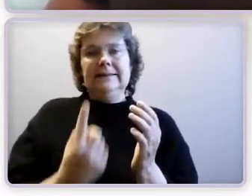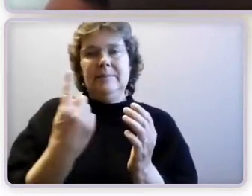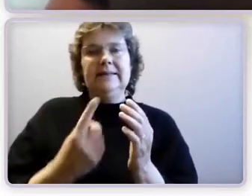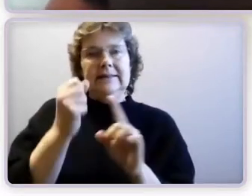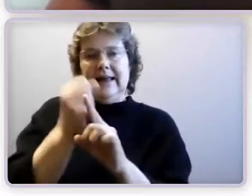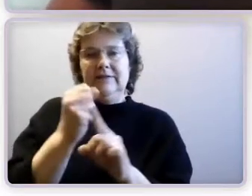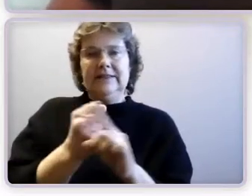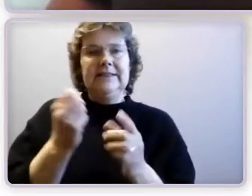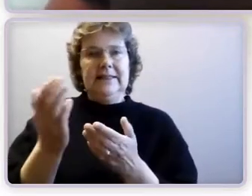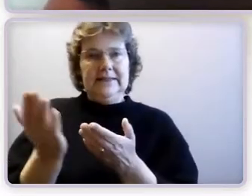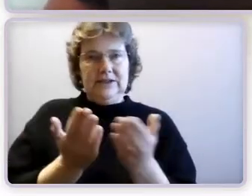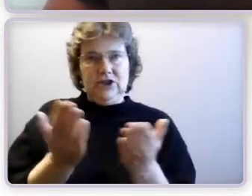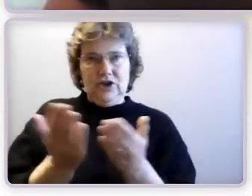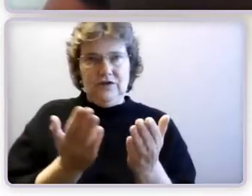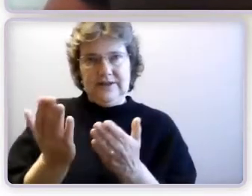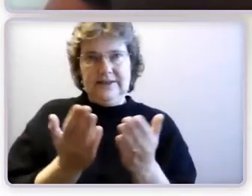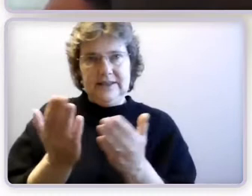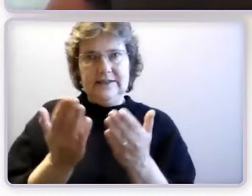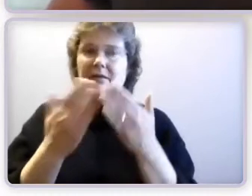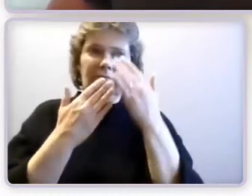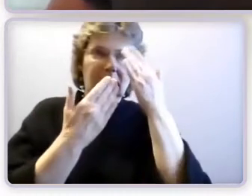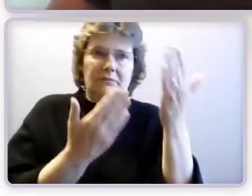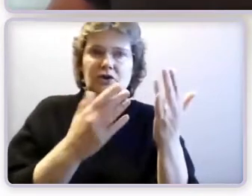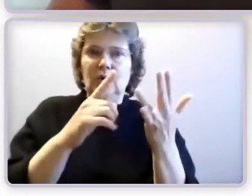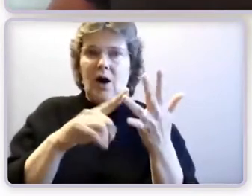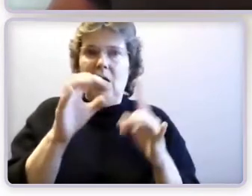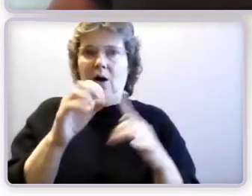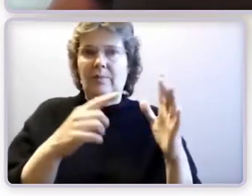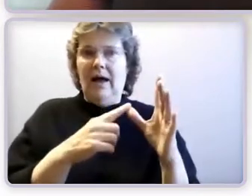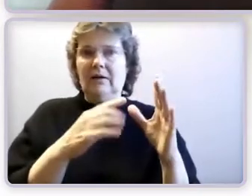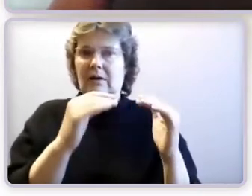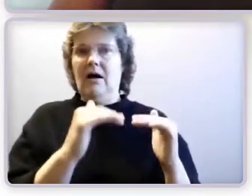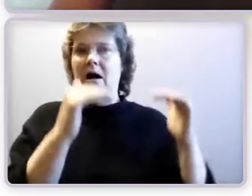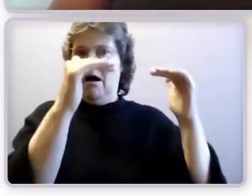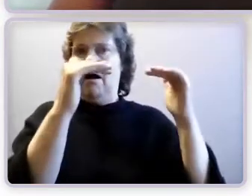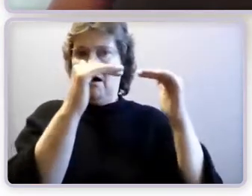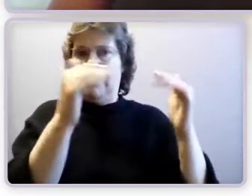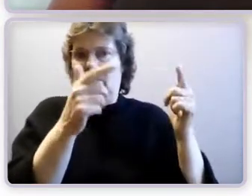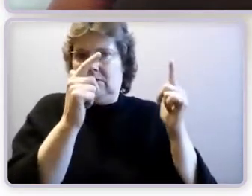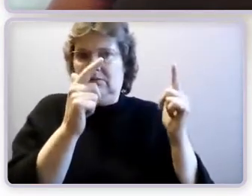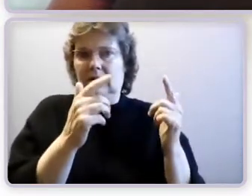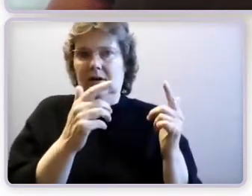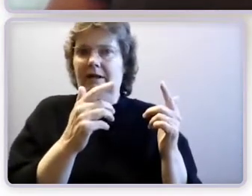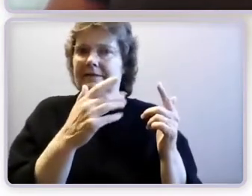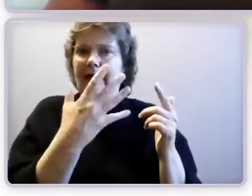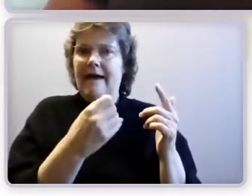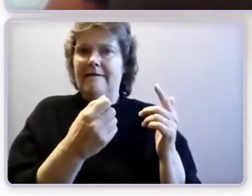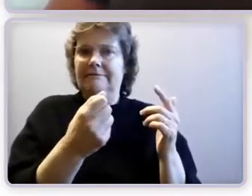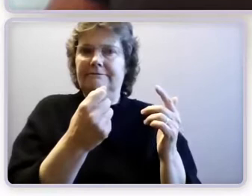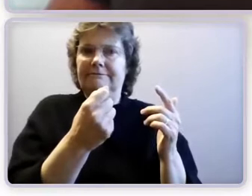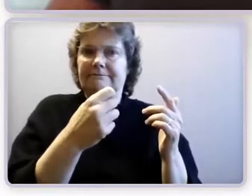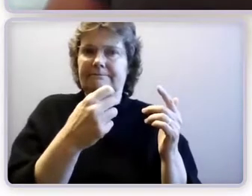to OPA as a higher authority with mandated power to protect and represent a person